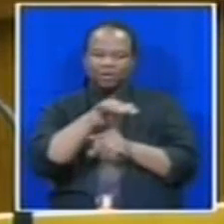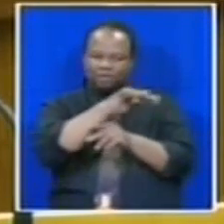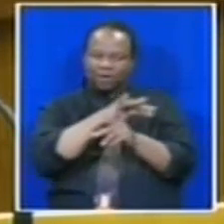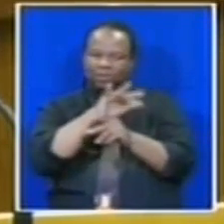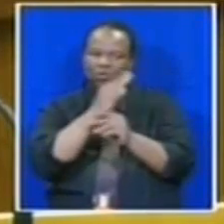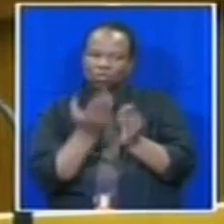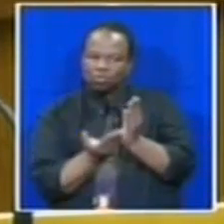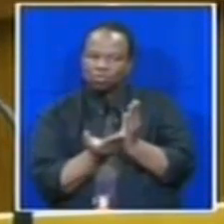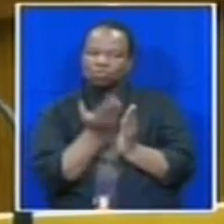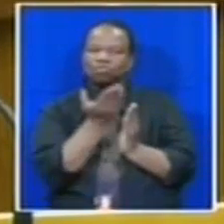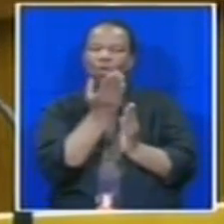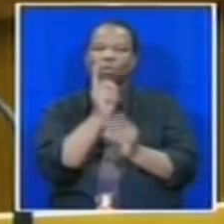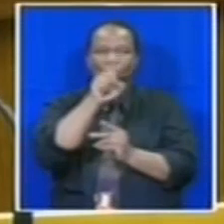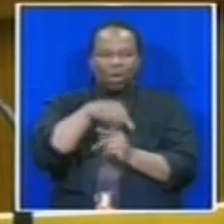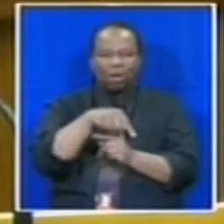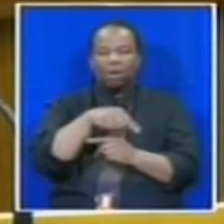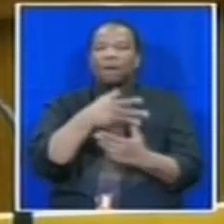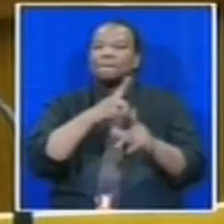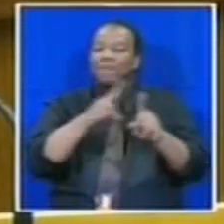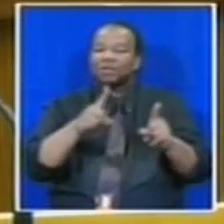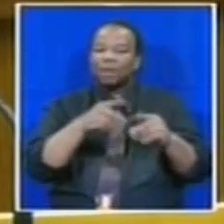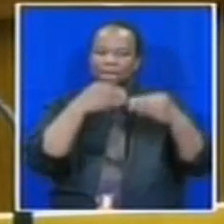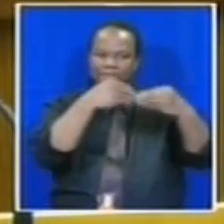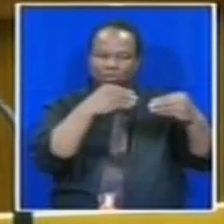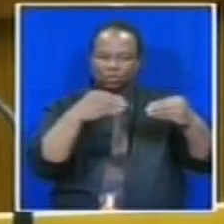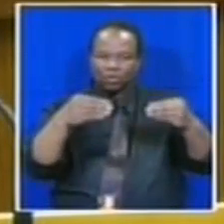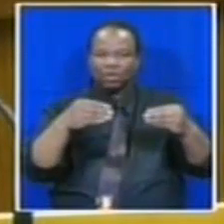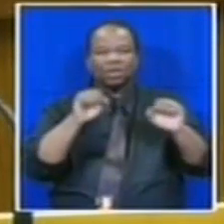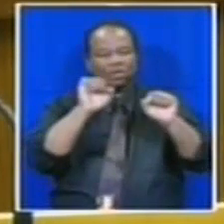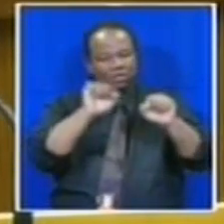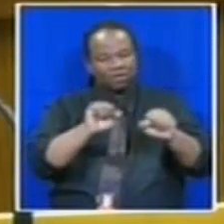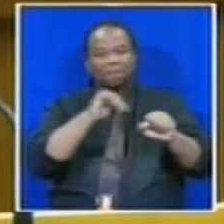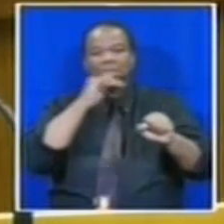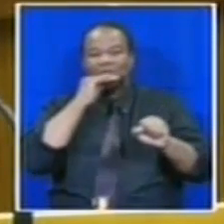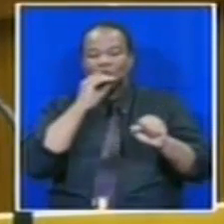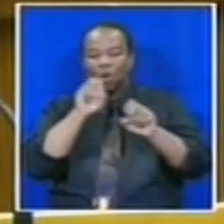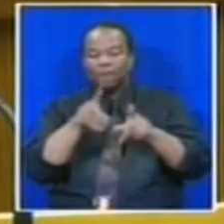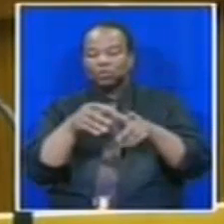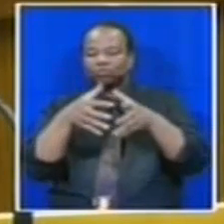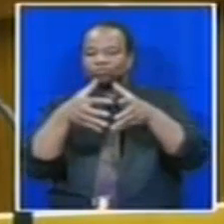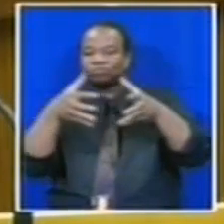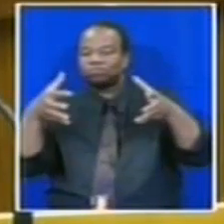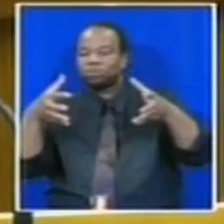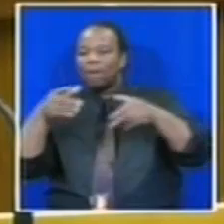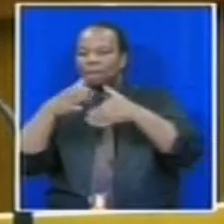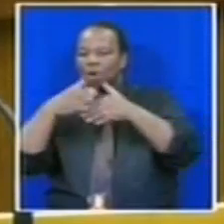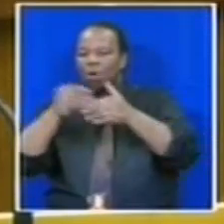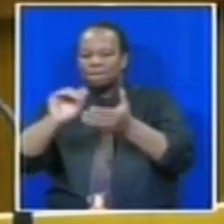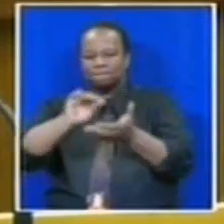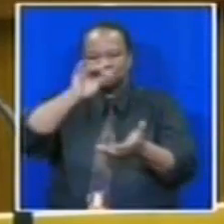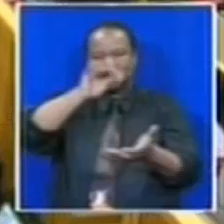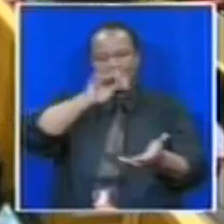that a turnaround in the business cycle will create opportunities for expansion by South African firms.